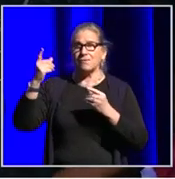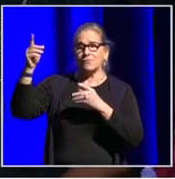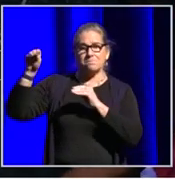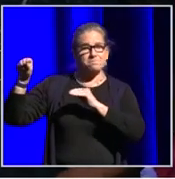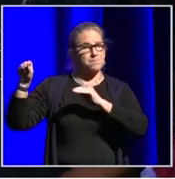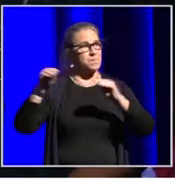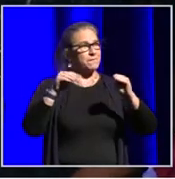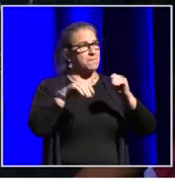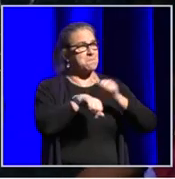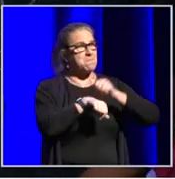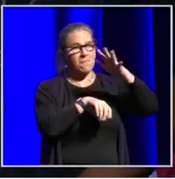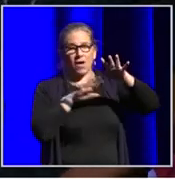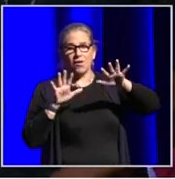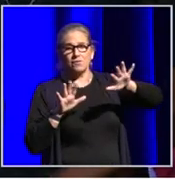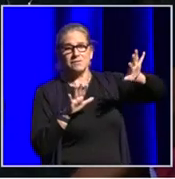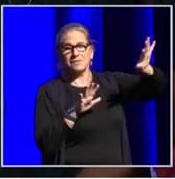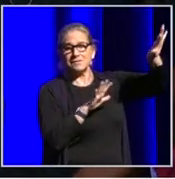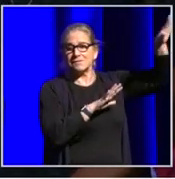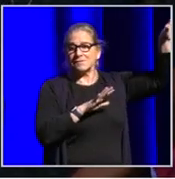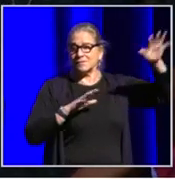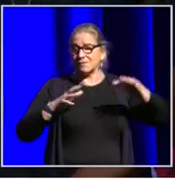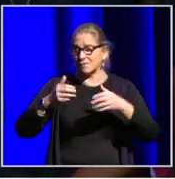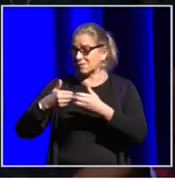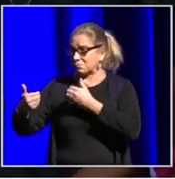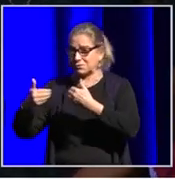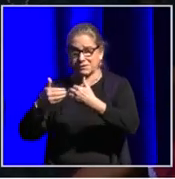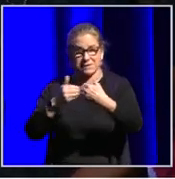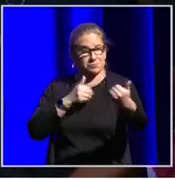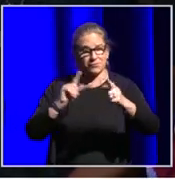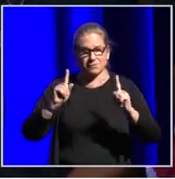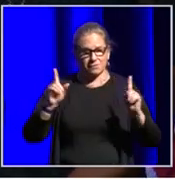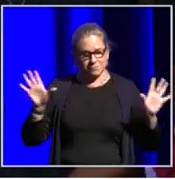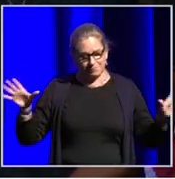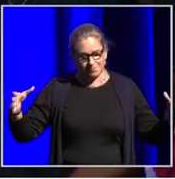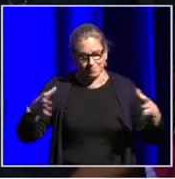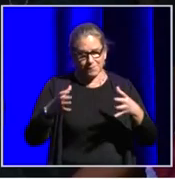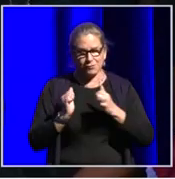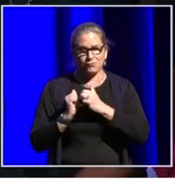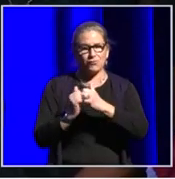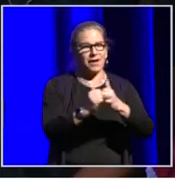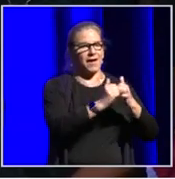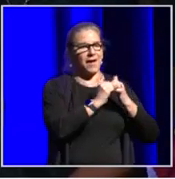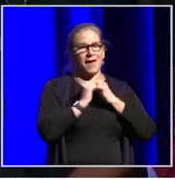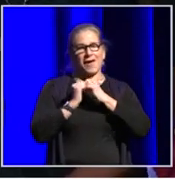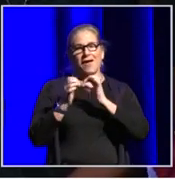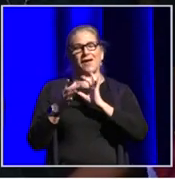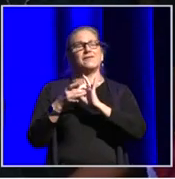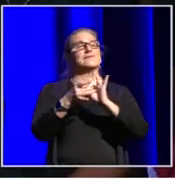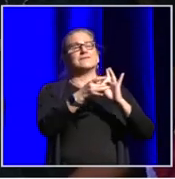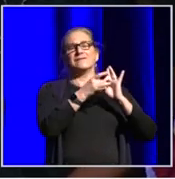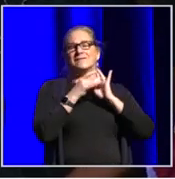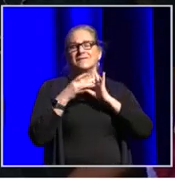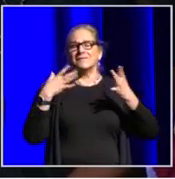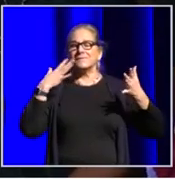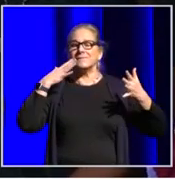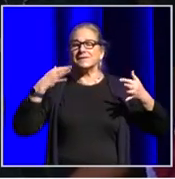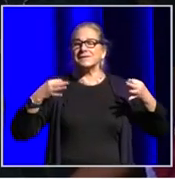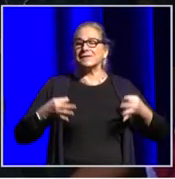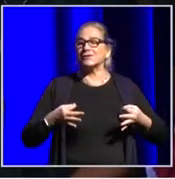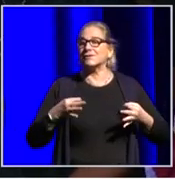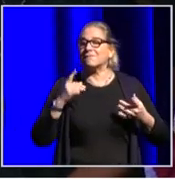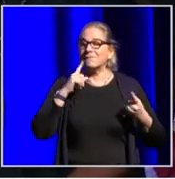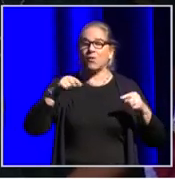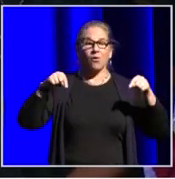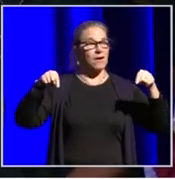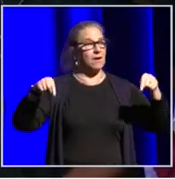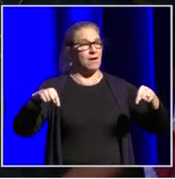be united. That we might be united to make just decisions in our community, in our systems of education, in